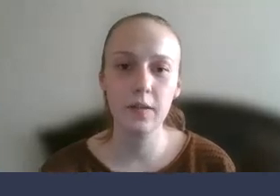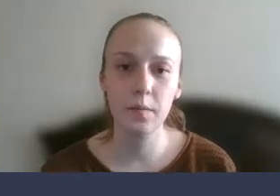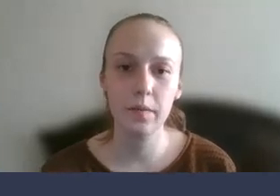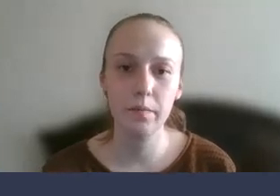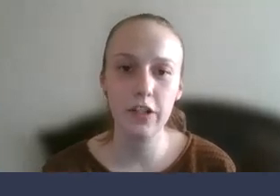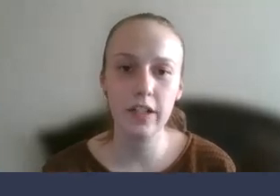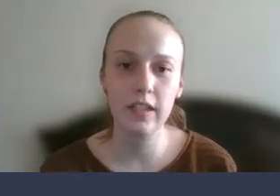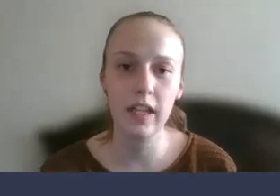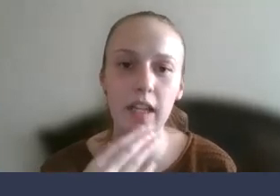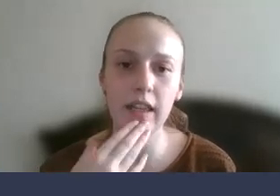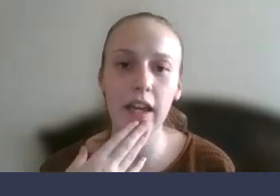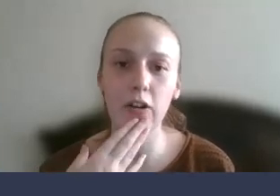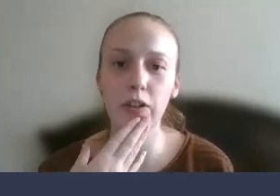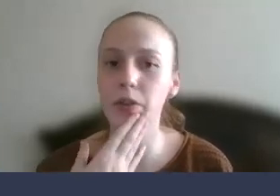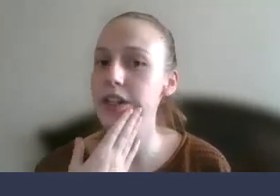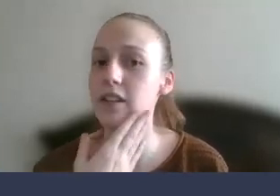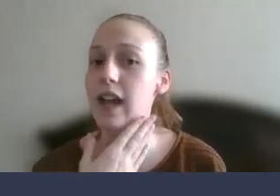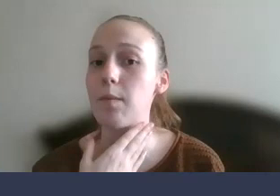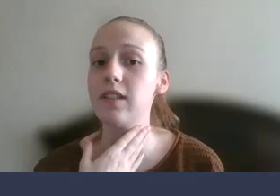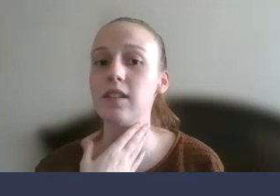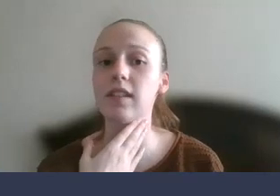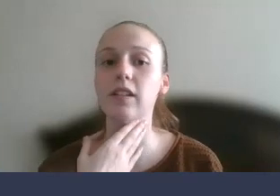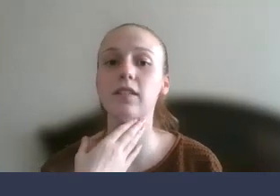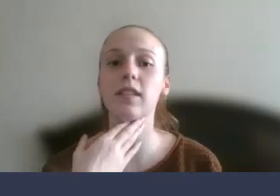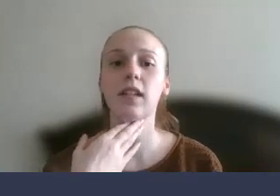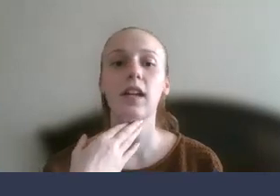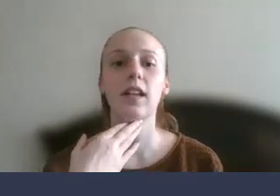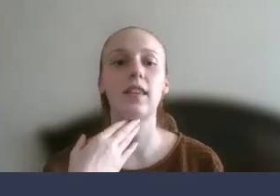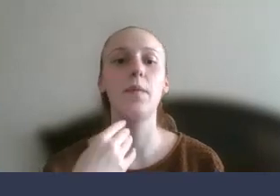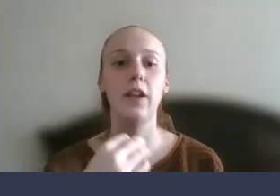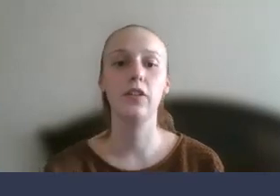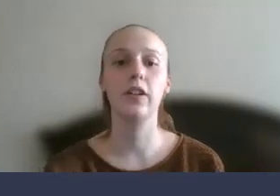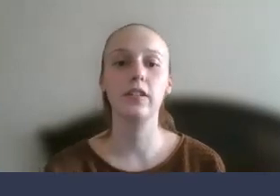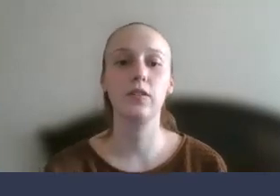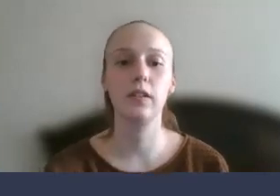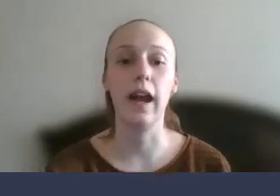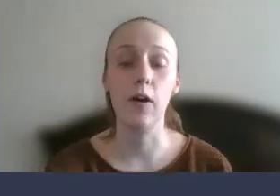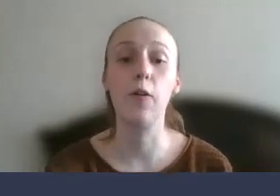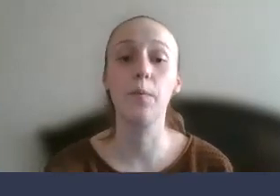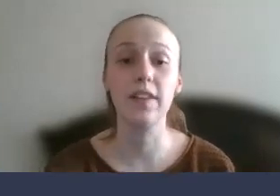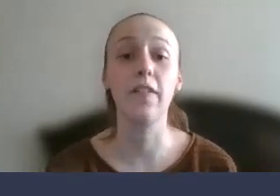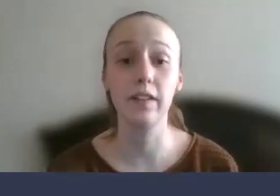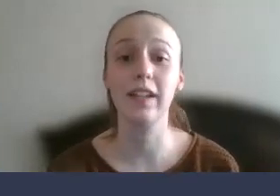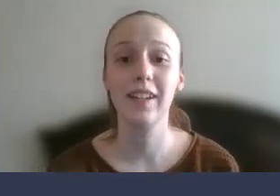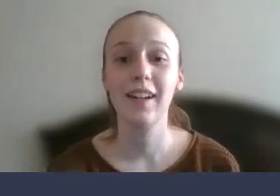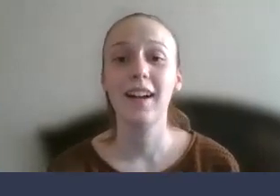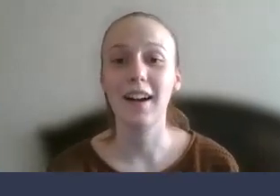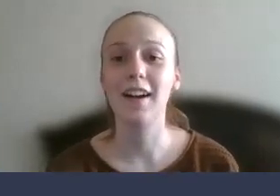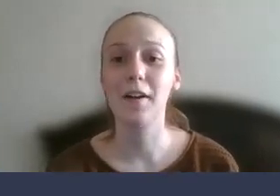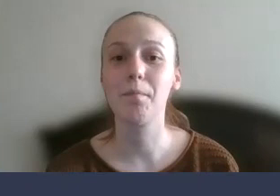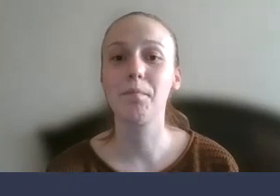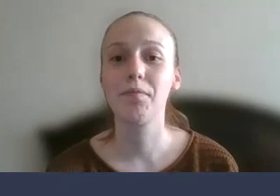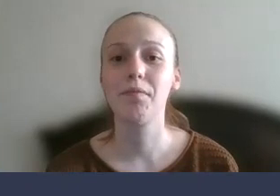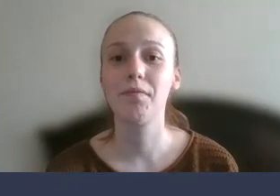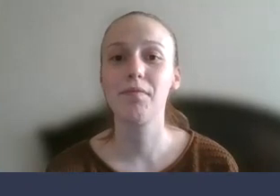Jada just mentioned saying that they also learn healthy habits and skills that they may not learn at home. Definitely.